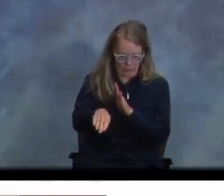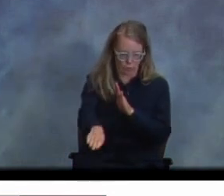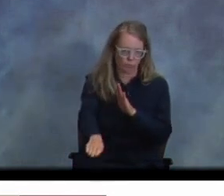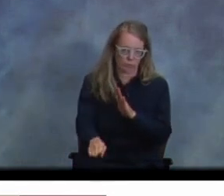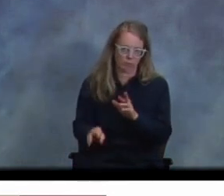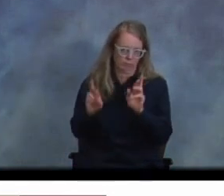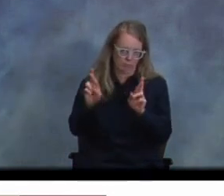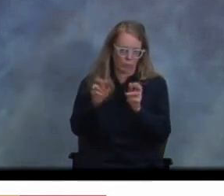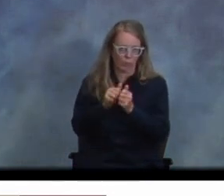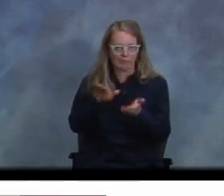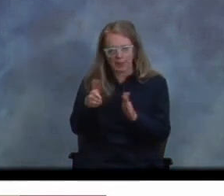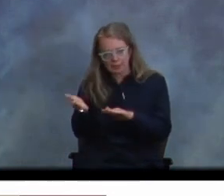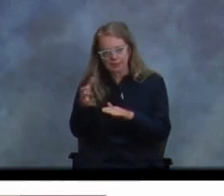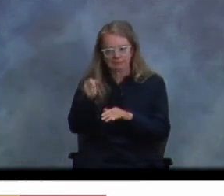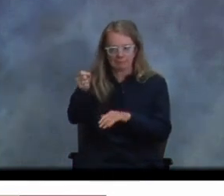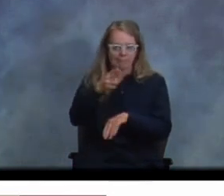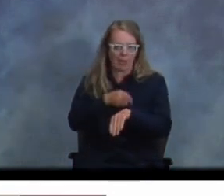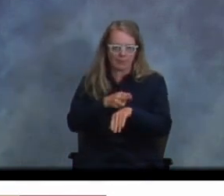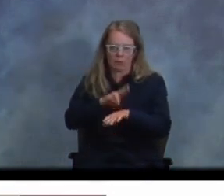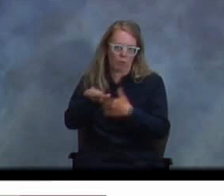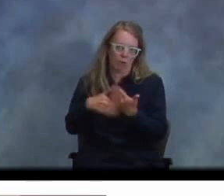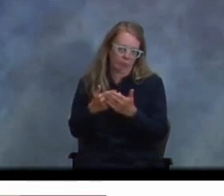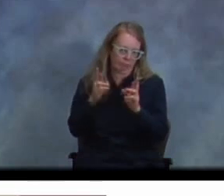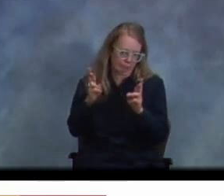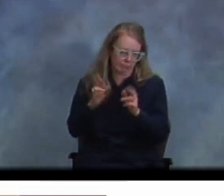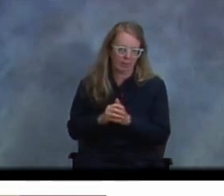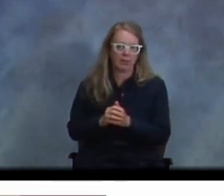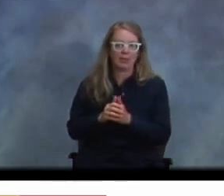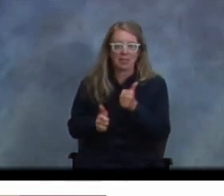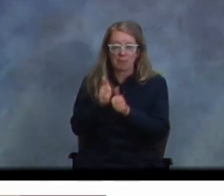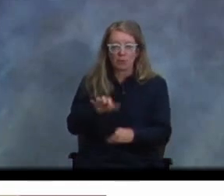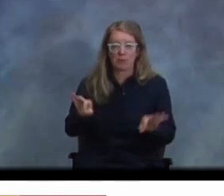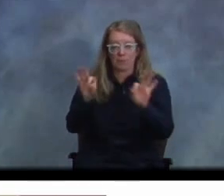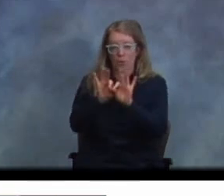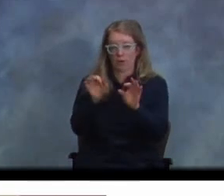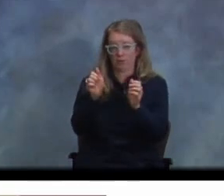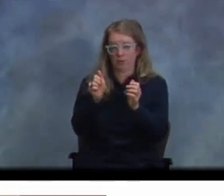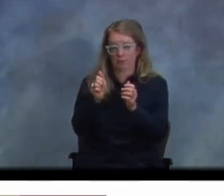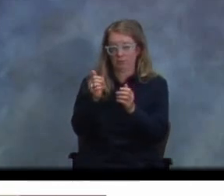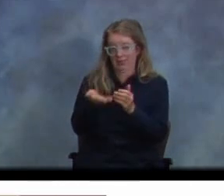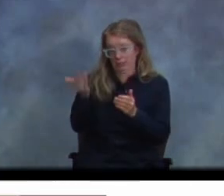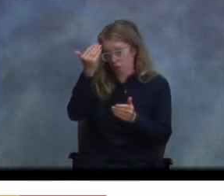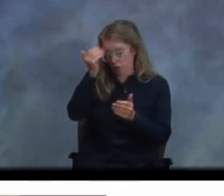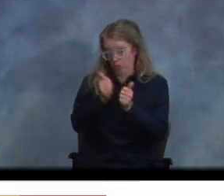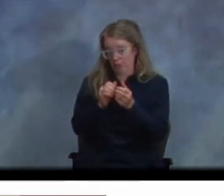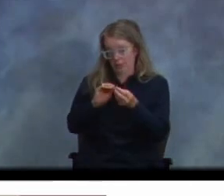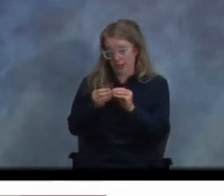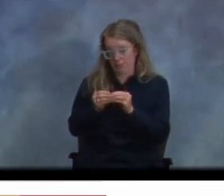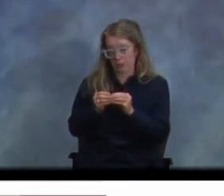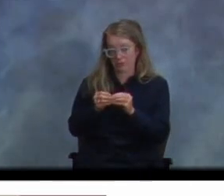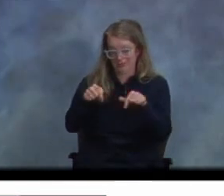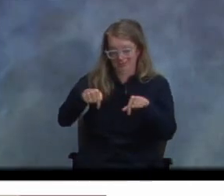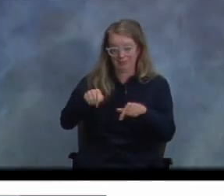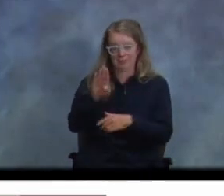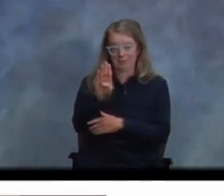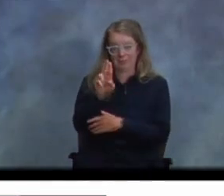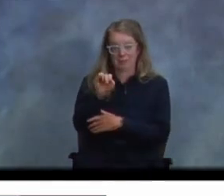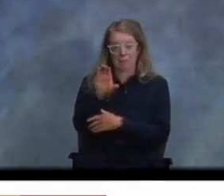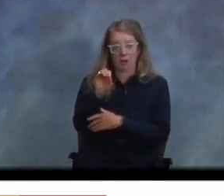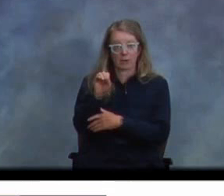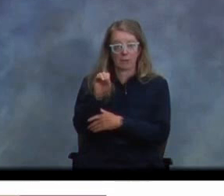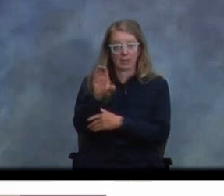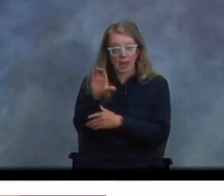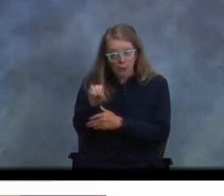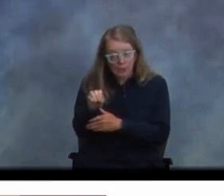as well. So the bottom line here with our metrics that Buncombe County is still an area with